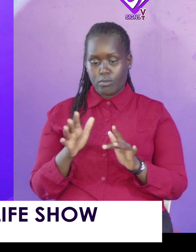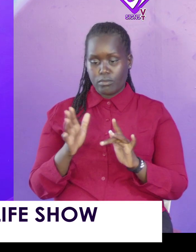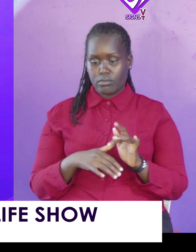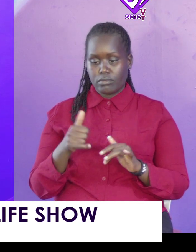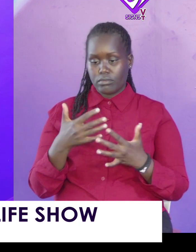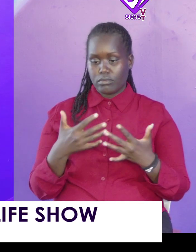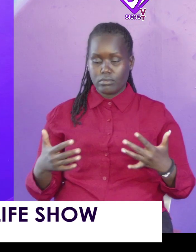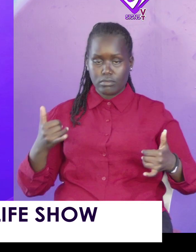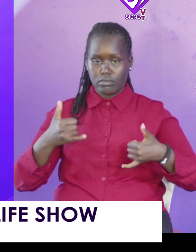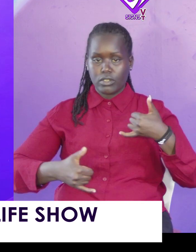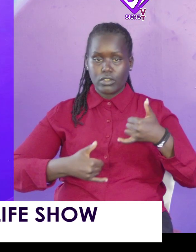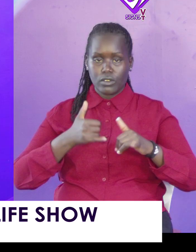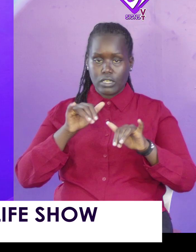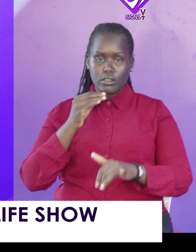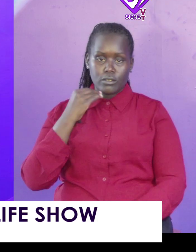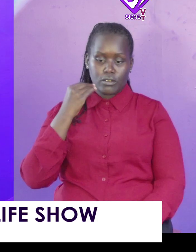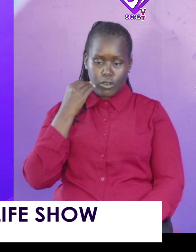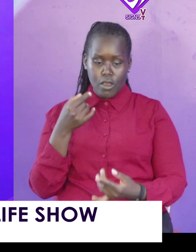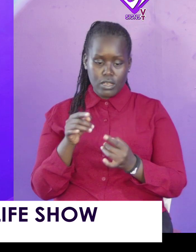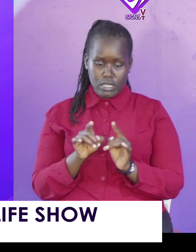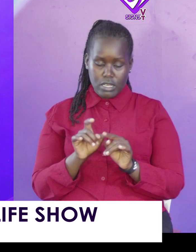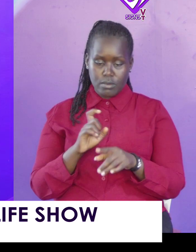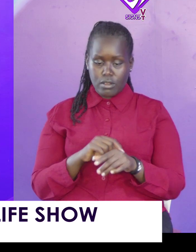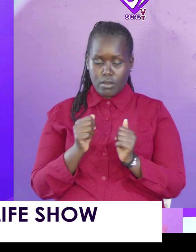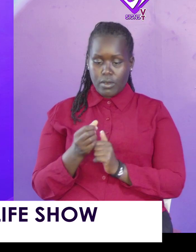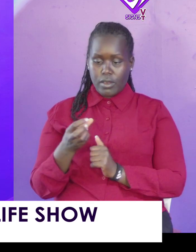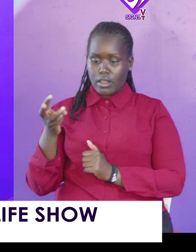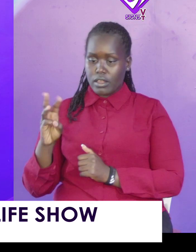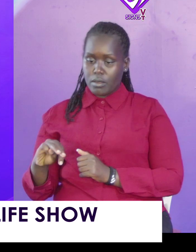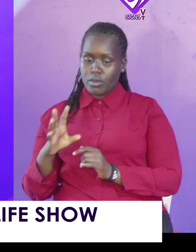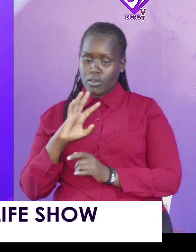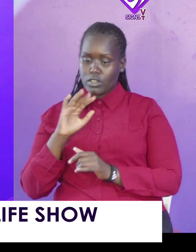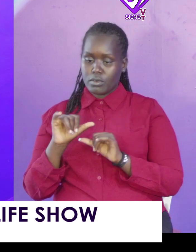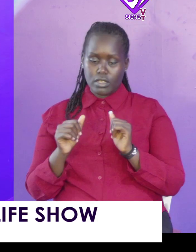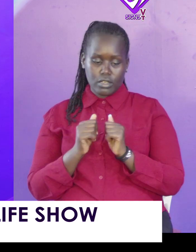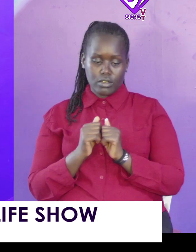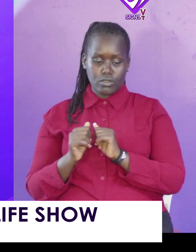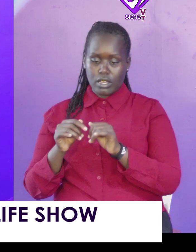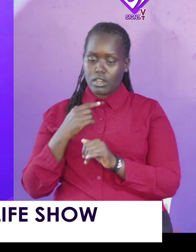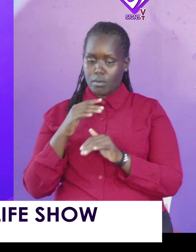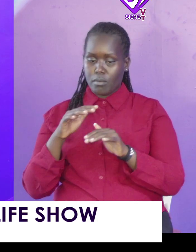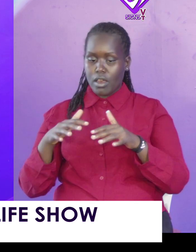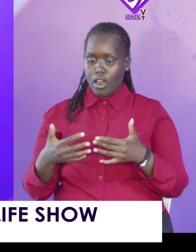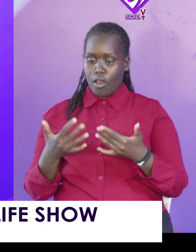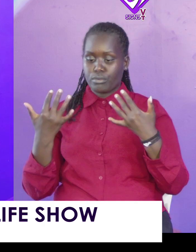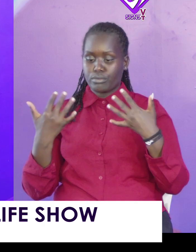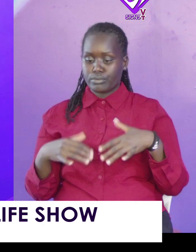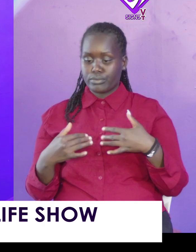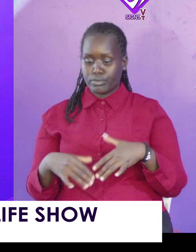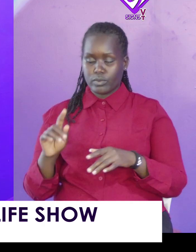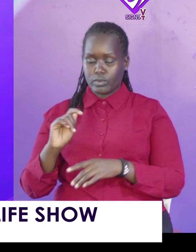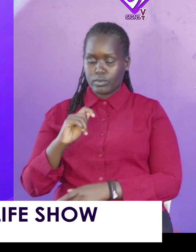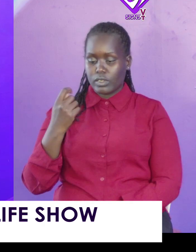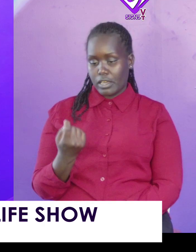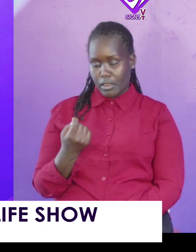I enjoy being home. Even when I'm with them and I'm talking to them, I tell them how wonderful home is. Can you